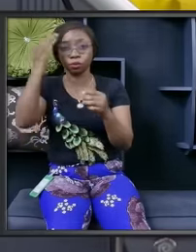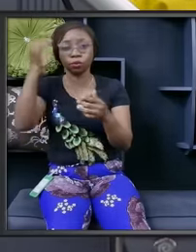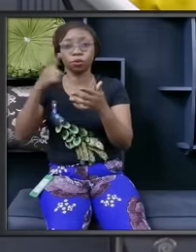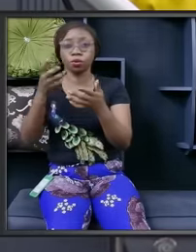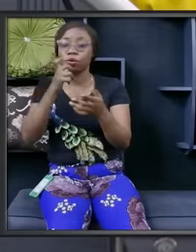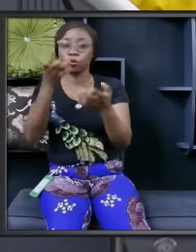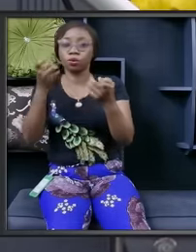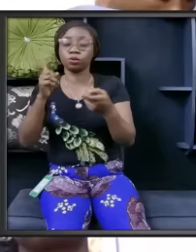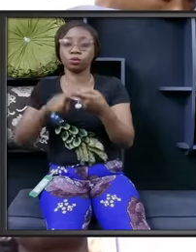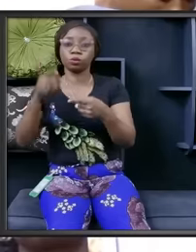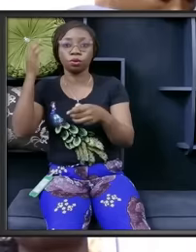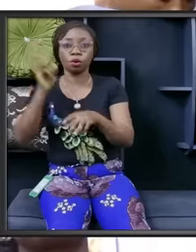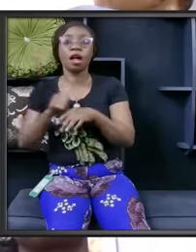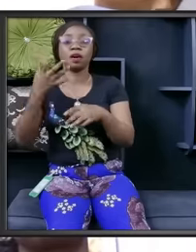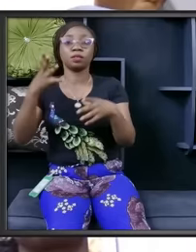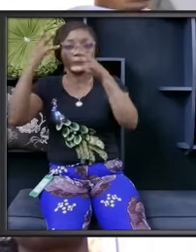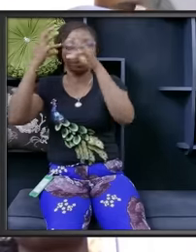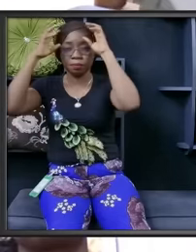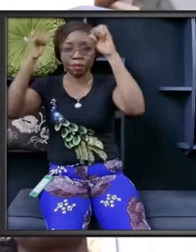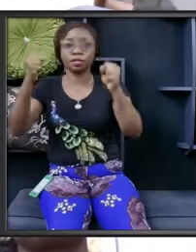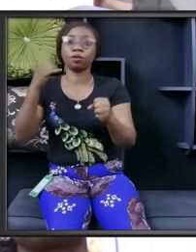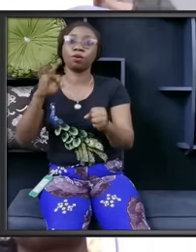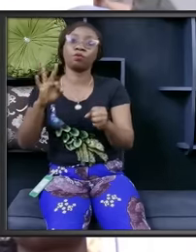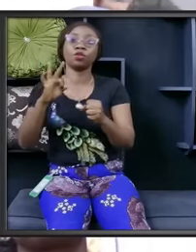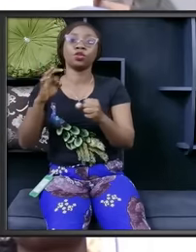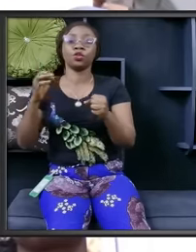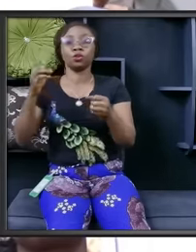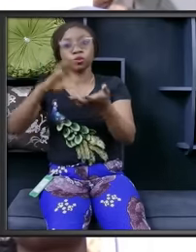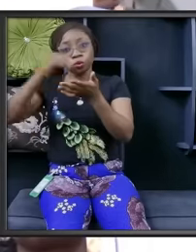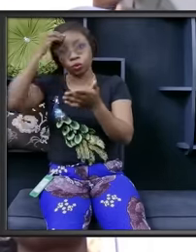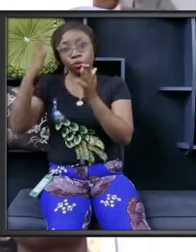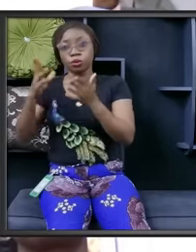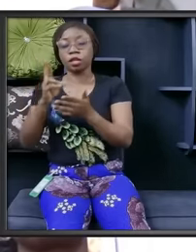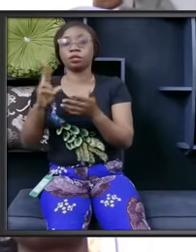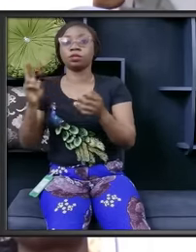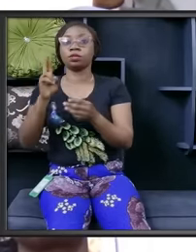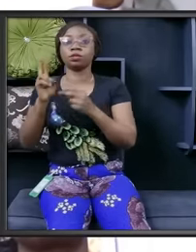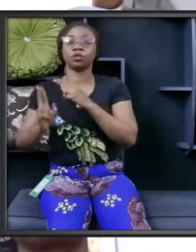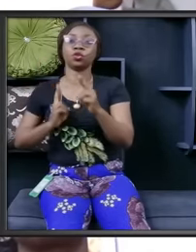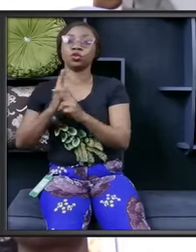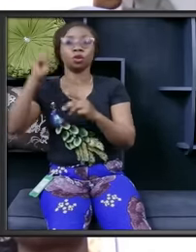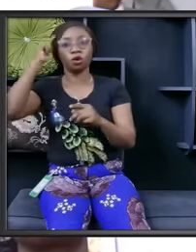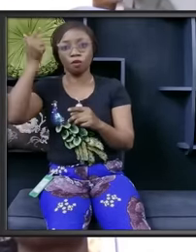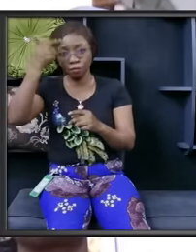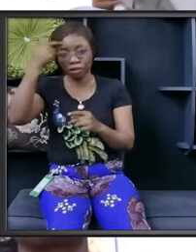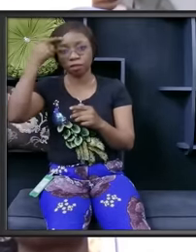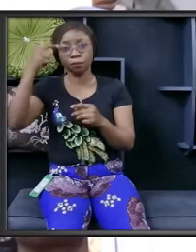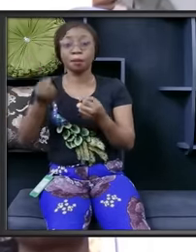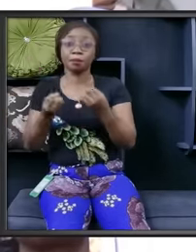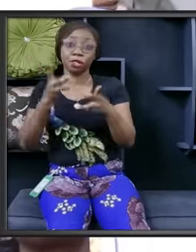Students Union Government in Ebonyi State University that time that I schooled. And many people know me.